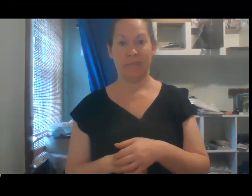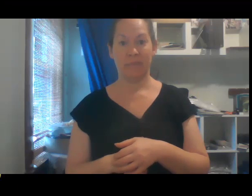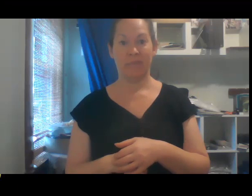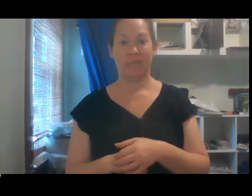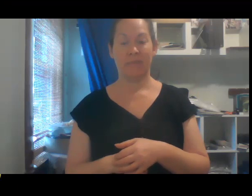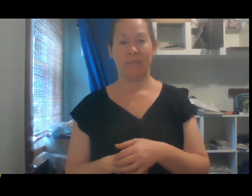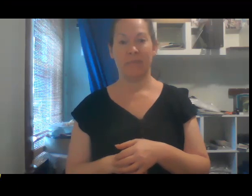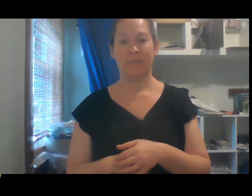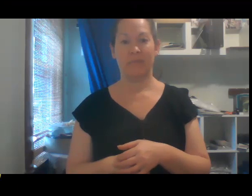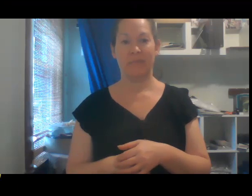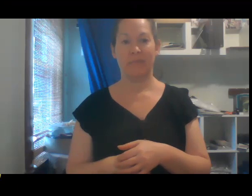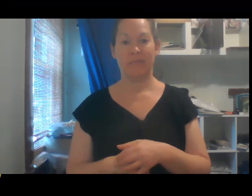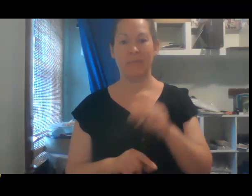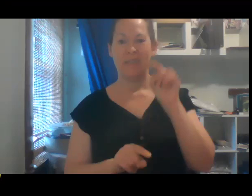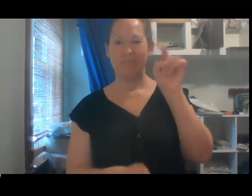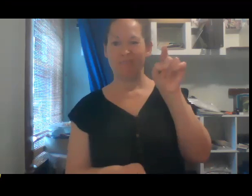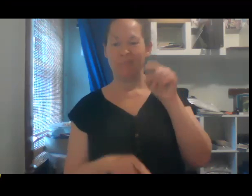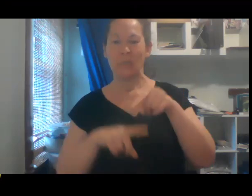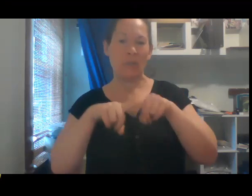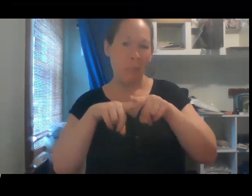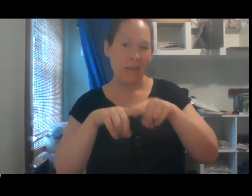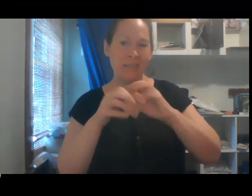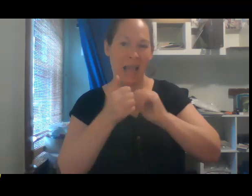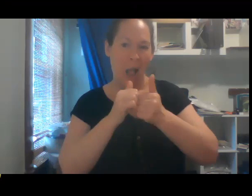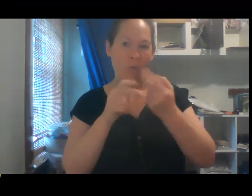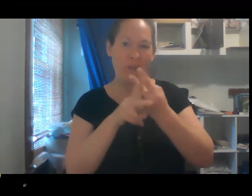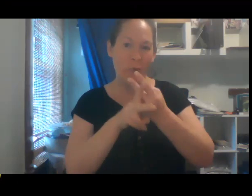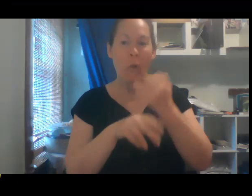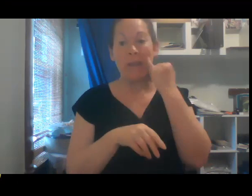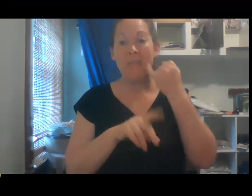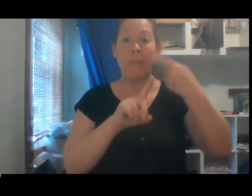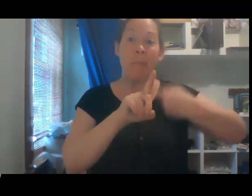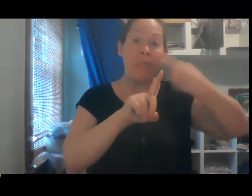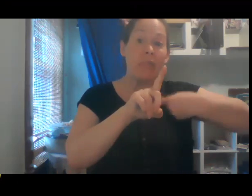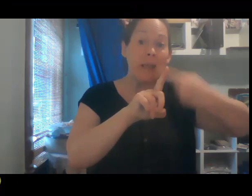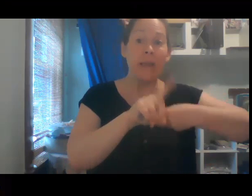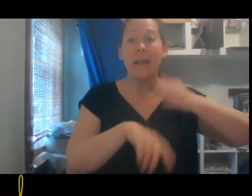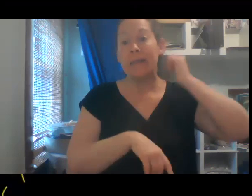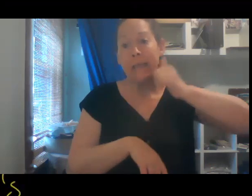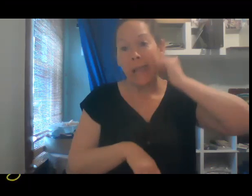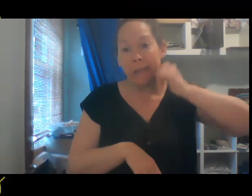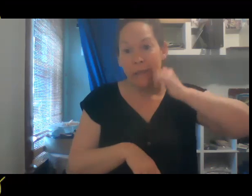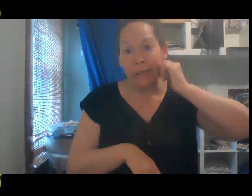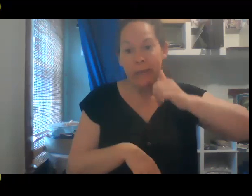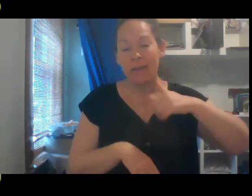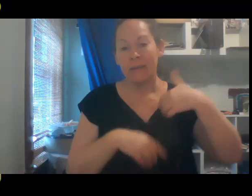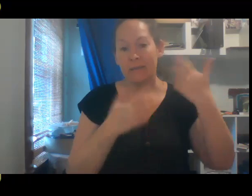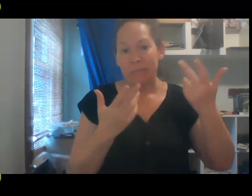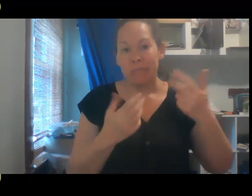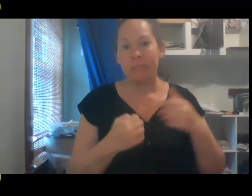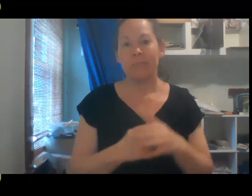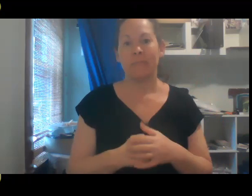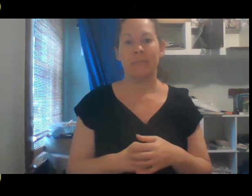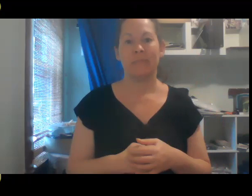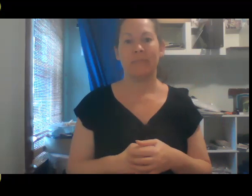formula. And the trick is compounded, be it monthly, weekly, daily. I tried to avoid signing these, but some of